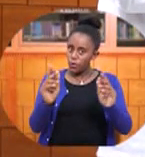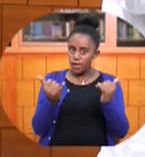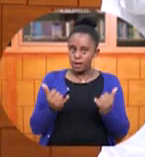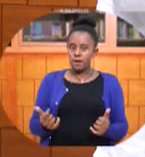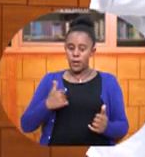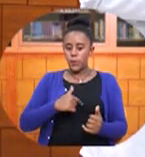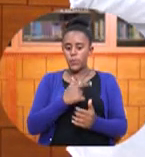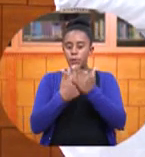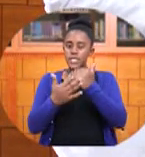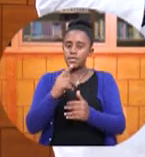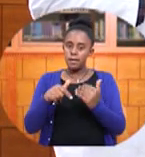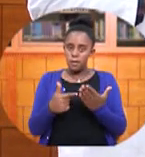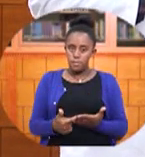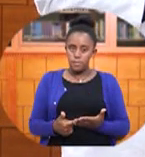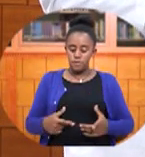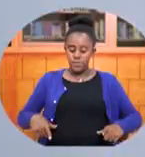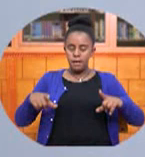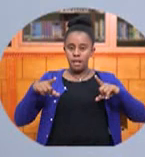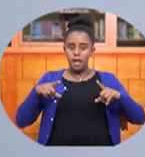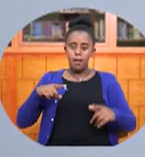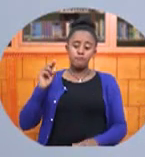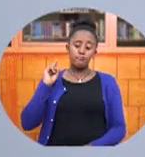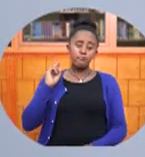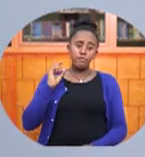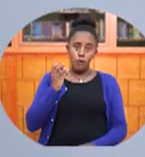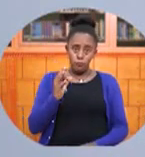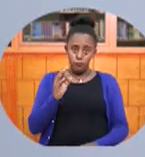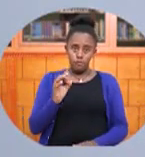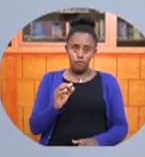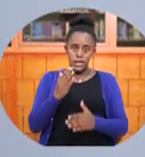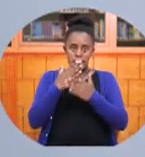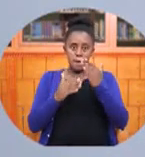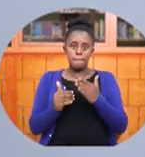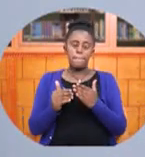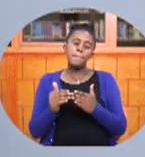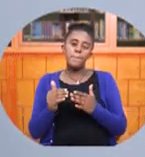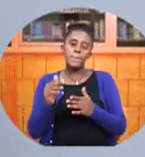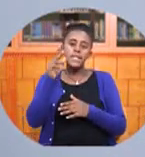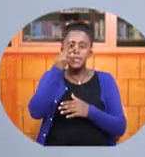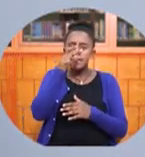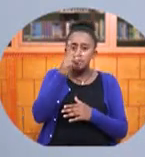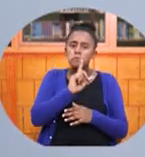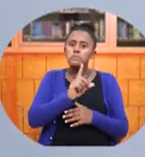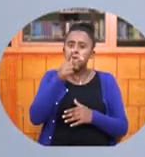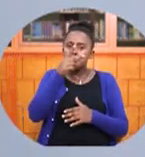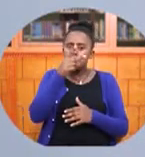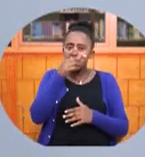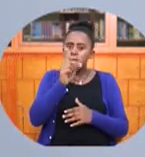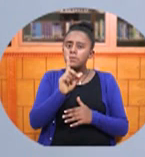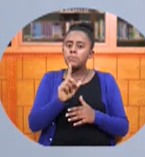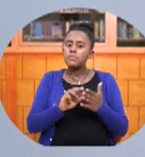Okay, now we discuss about the life story of some insects. Dear student, what does insect